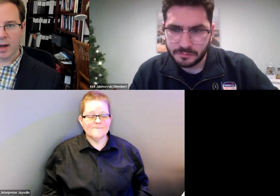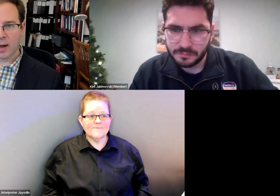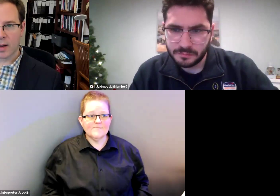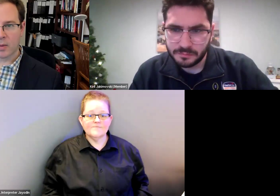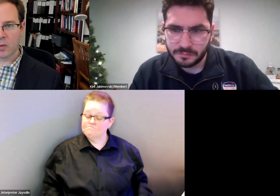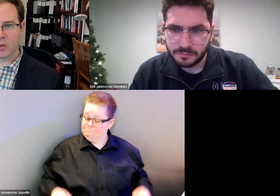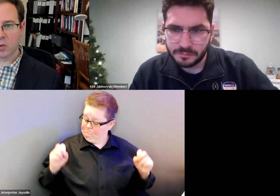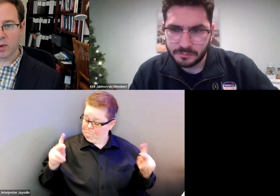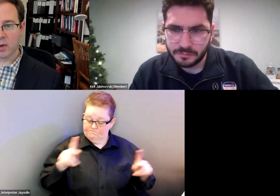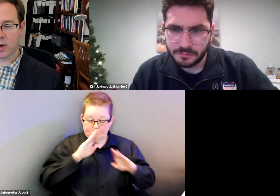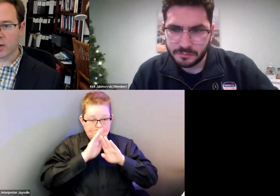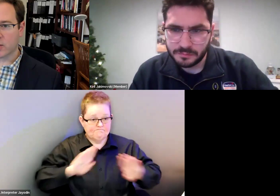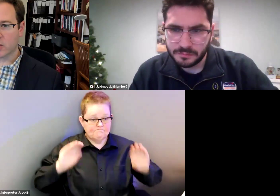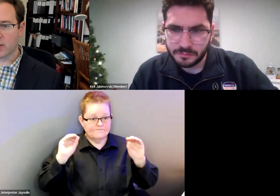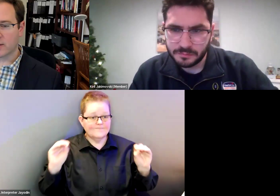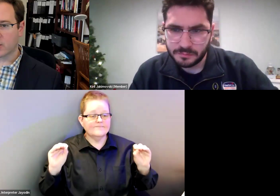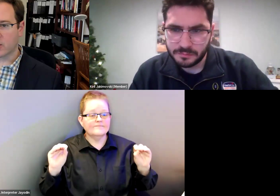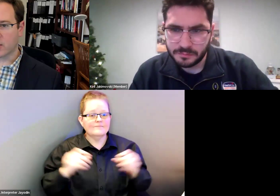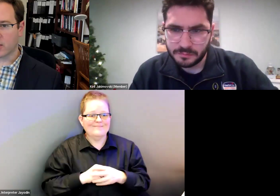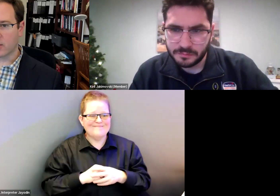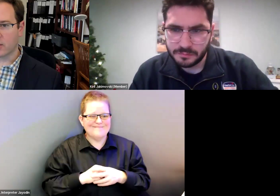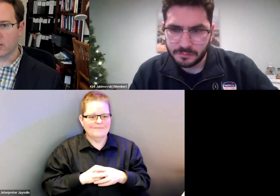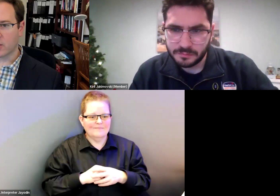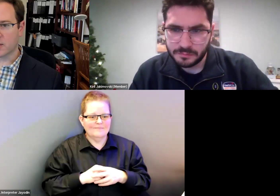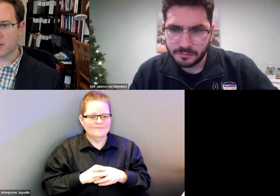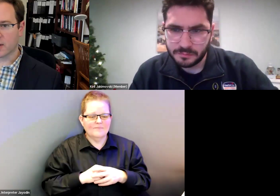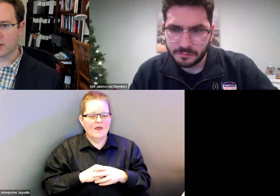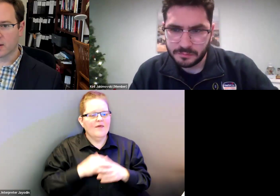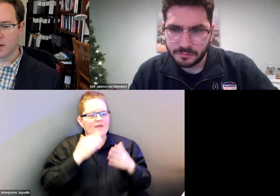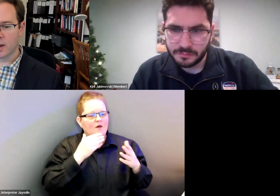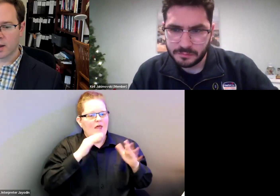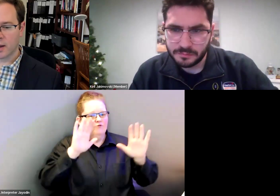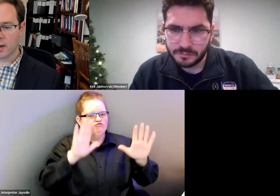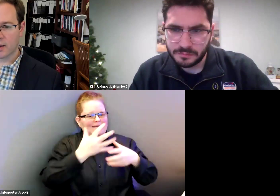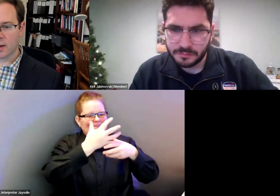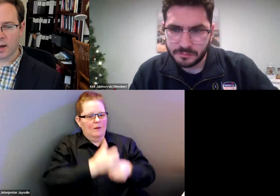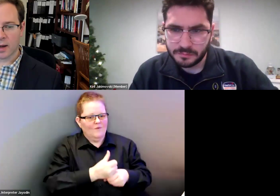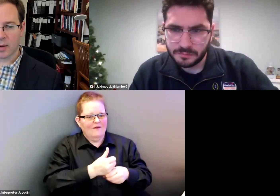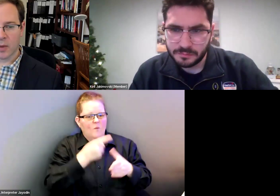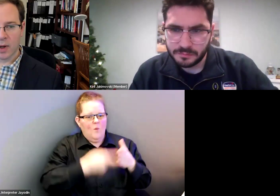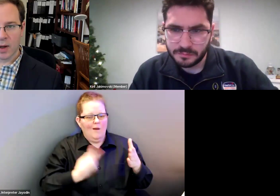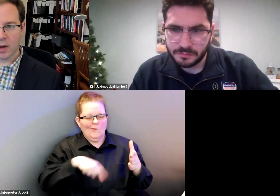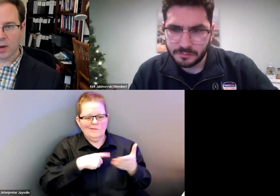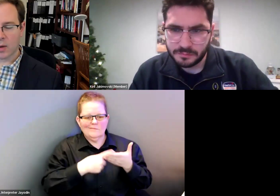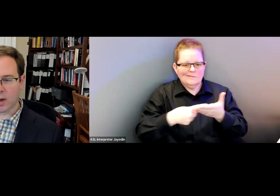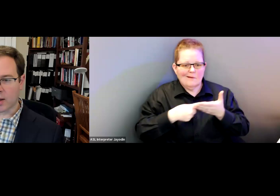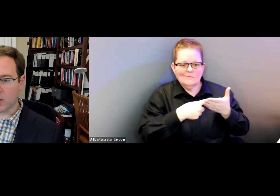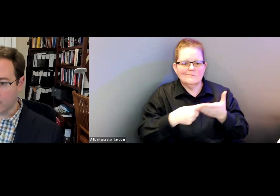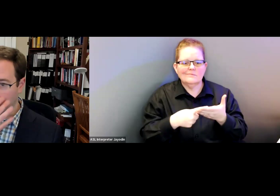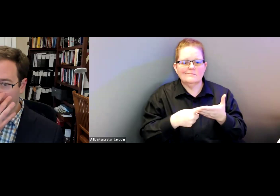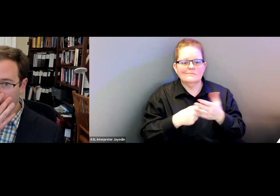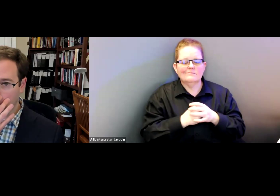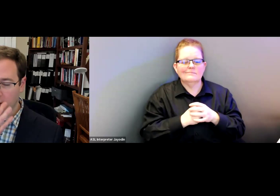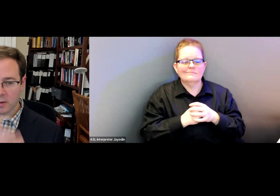Okay. One, Kirill, I thought that was a great summary of what was discussed. And you